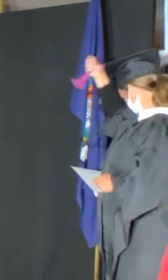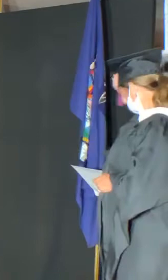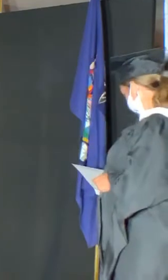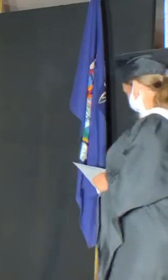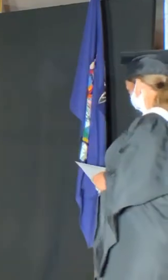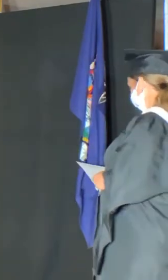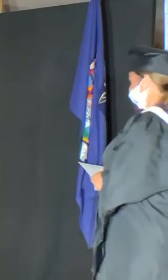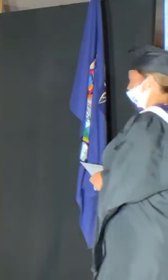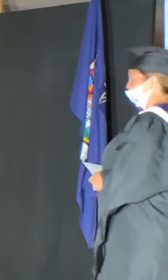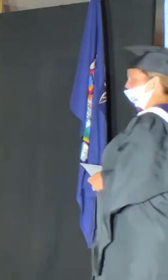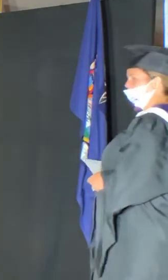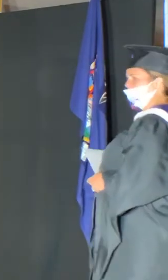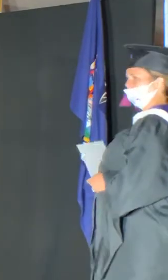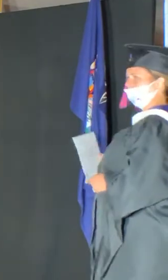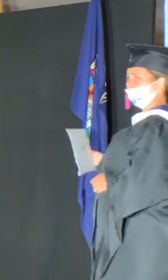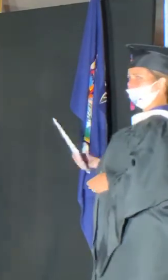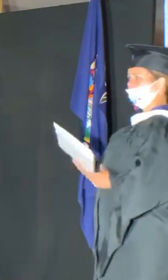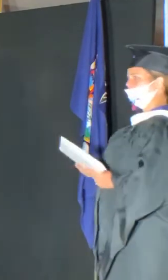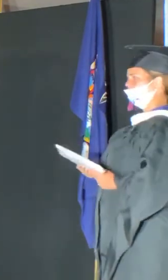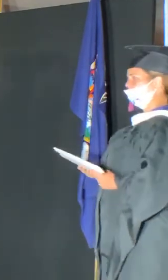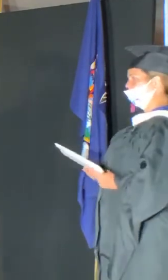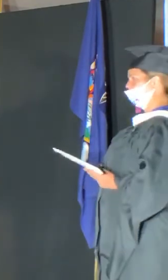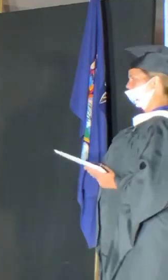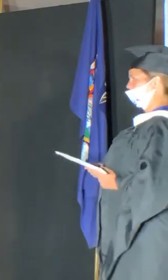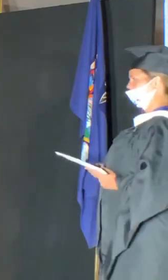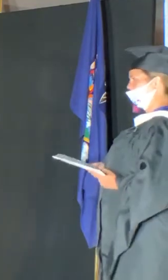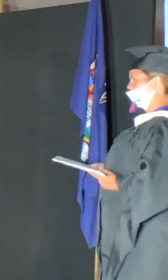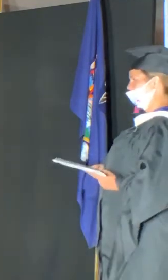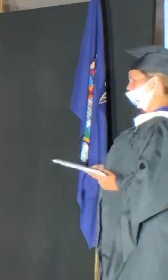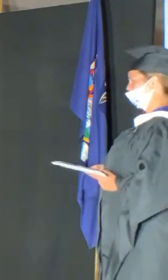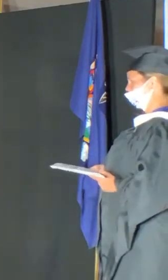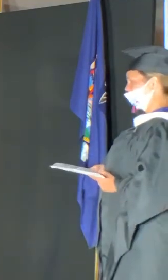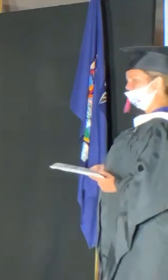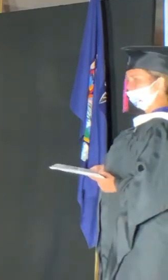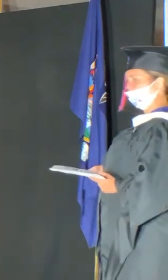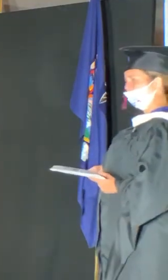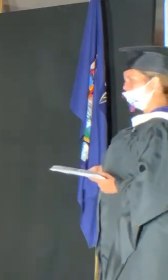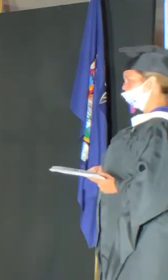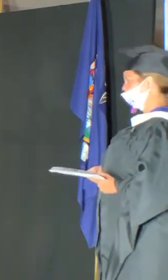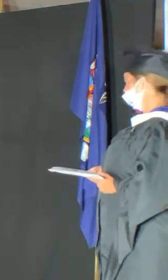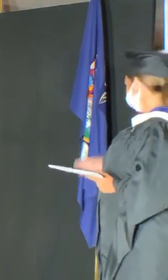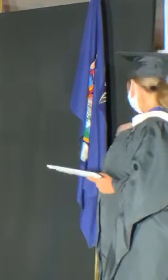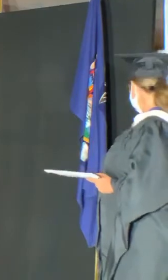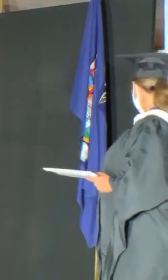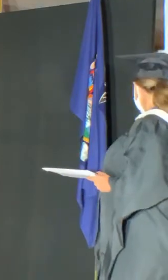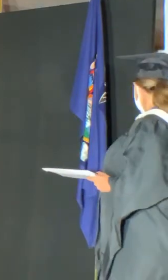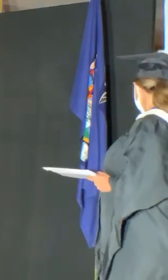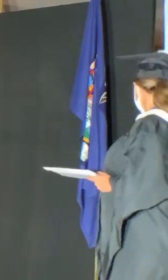Congratulations, you're now a graduate. You're welcome. Come over here. Stand right up.